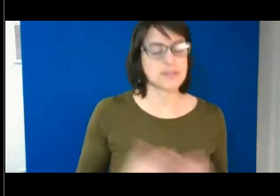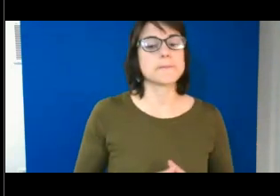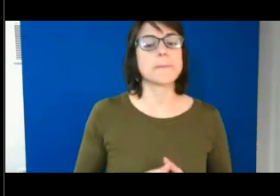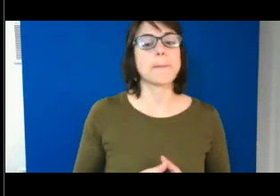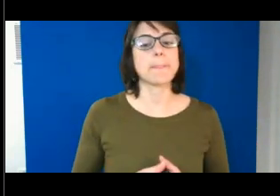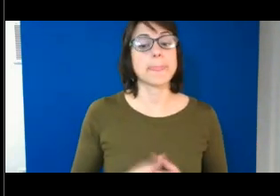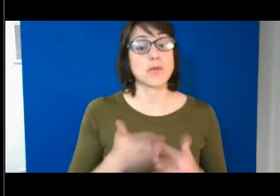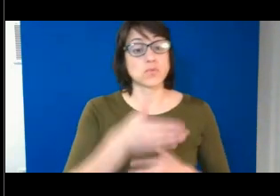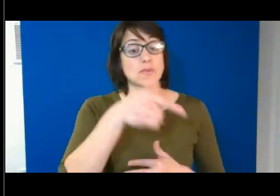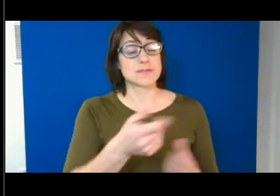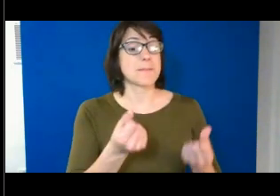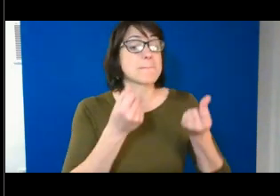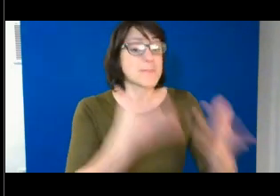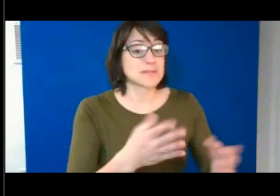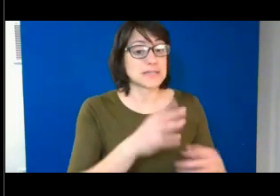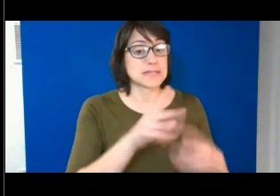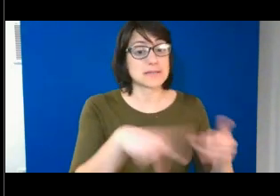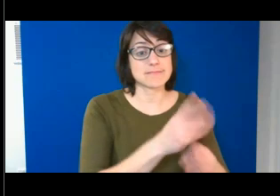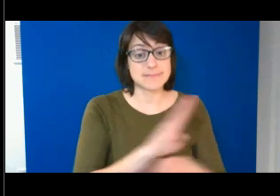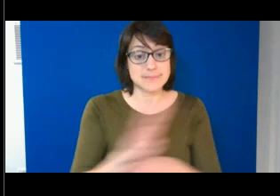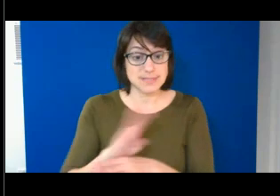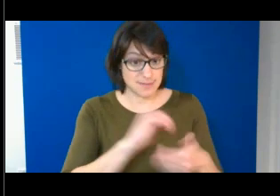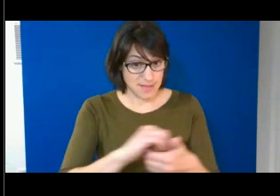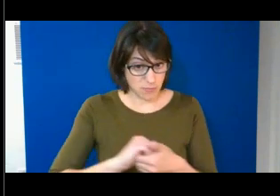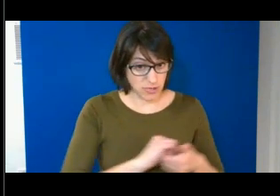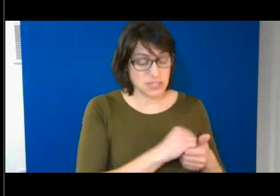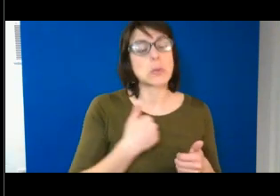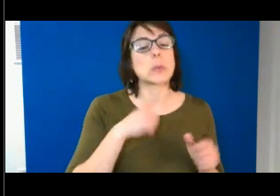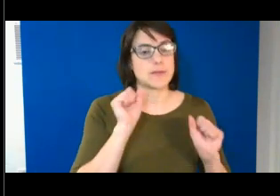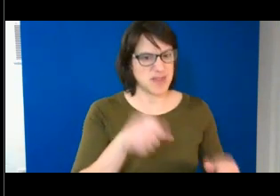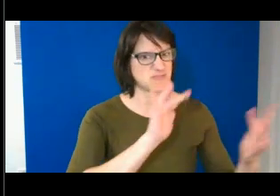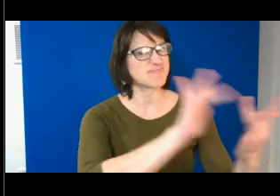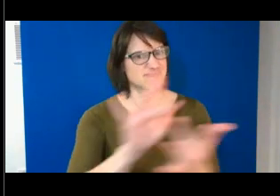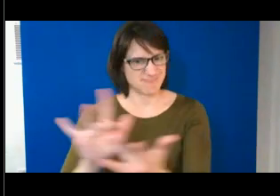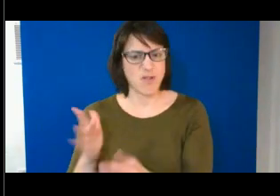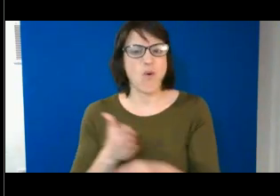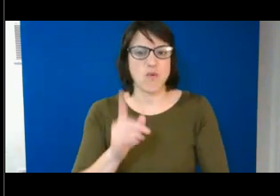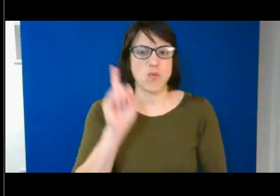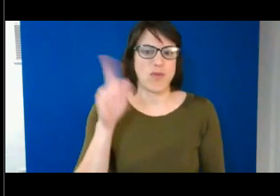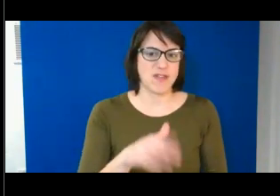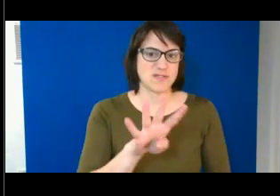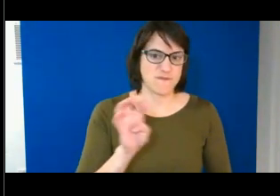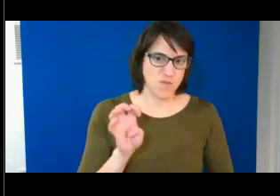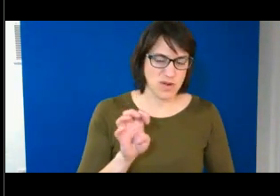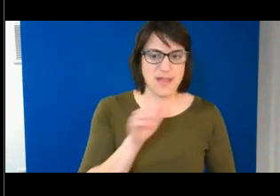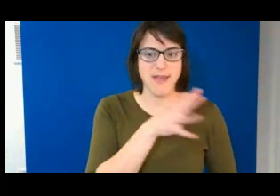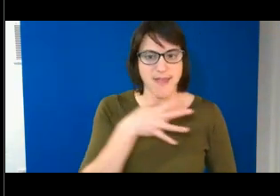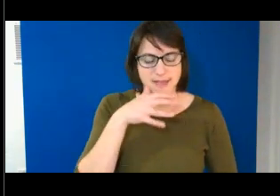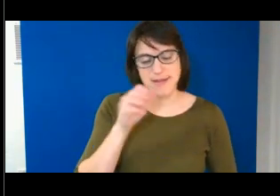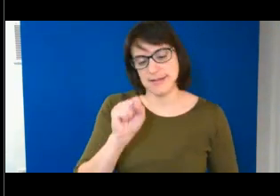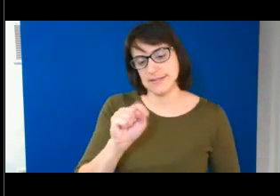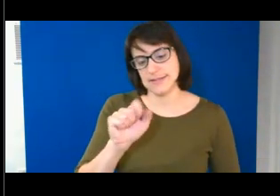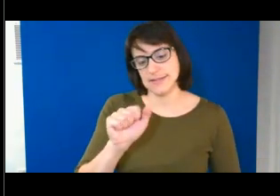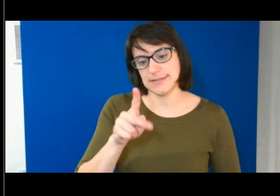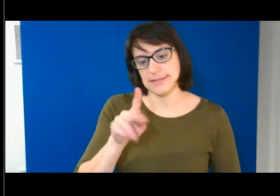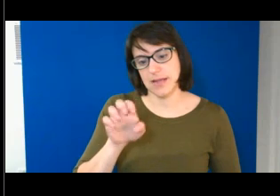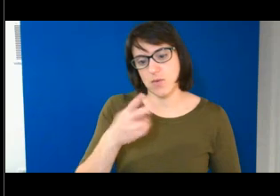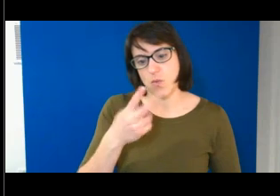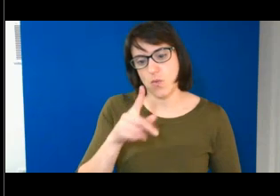multi-industry collaboration, we've been able to reach over 1,040 stakeholders. And I also want to